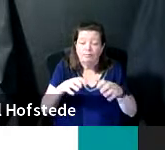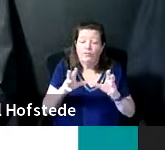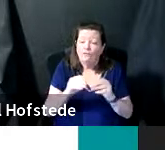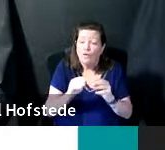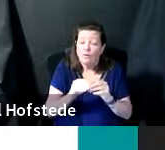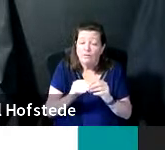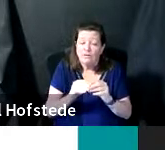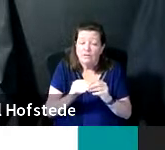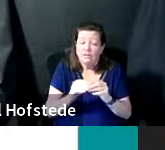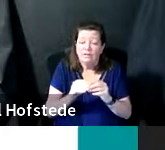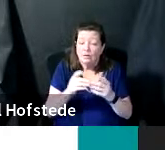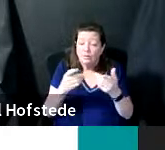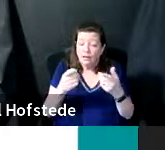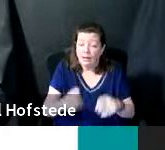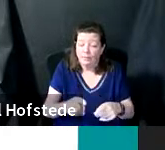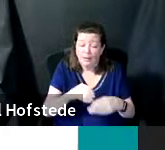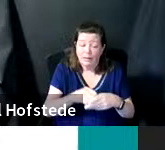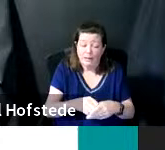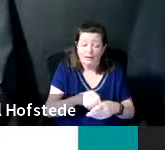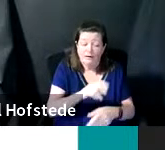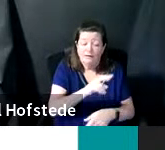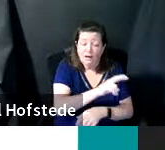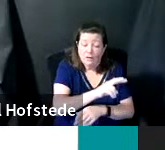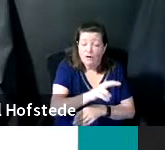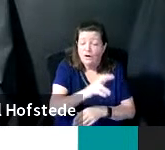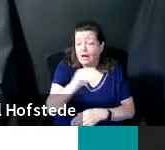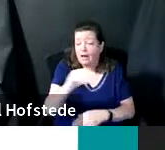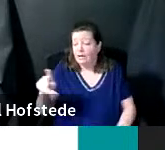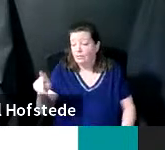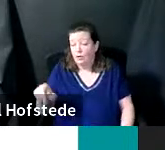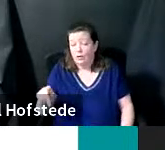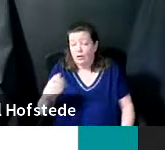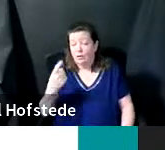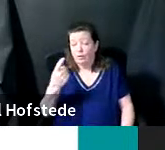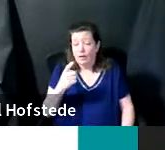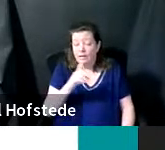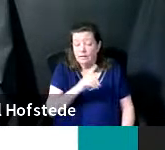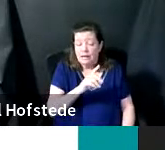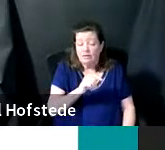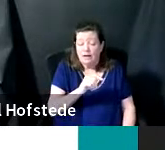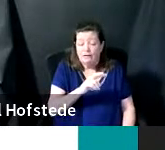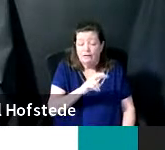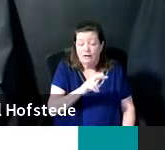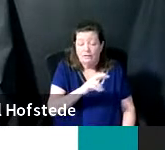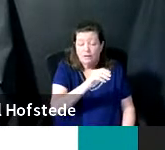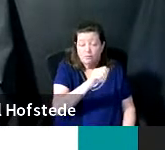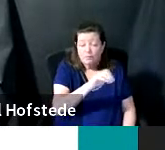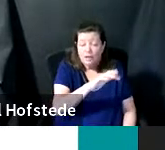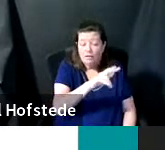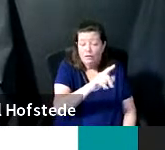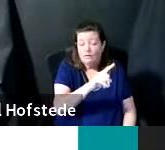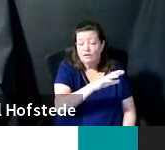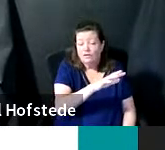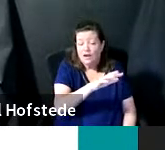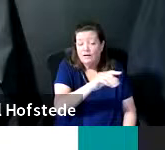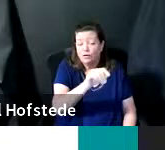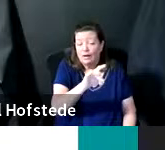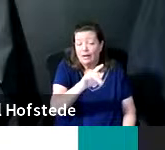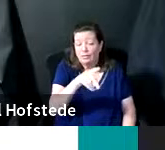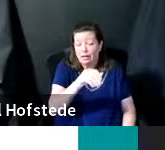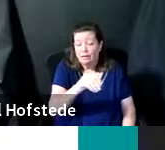going to be happening in Vancouver and in Portland, one in downtown Vancouver on May 31st from 5 to 8 p.m. And another